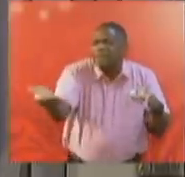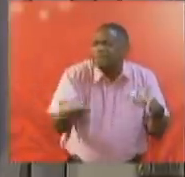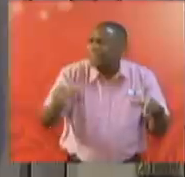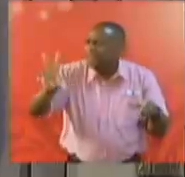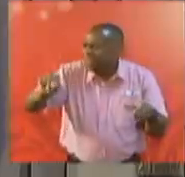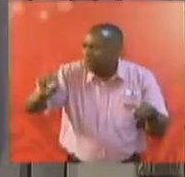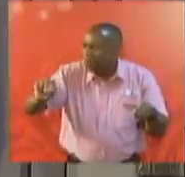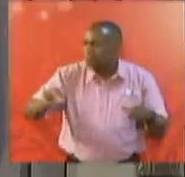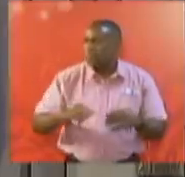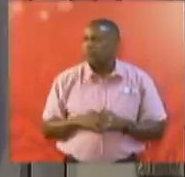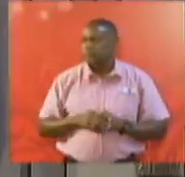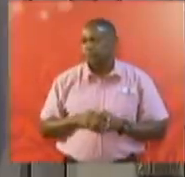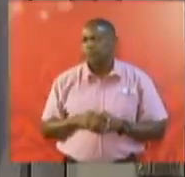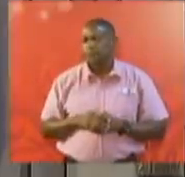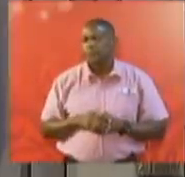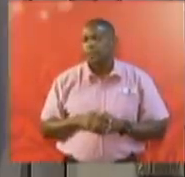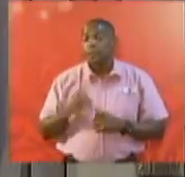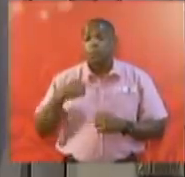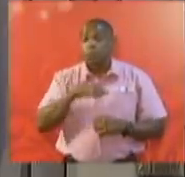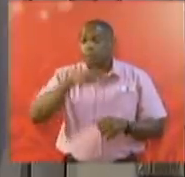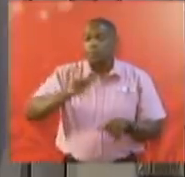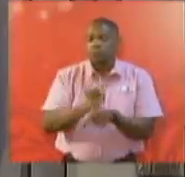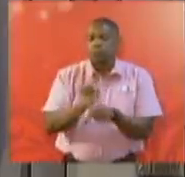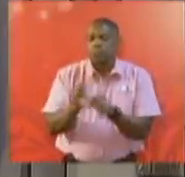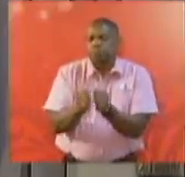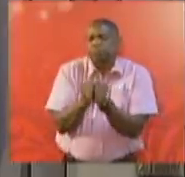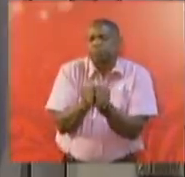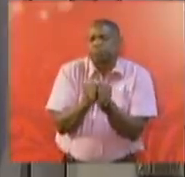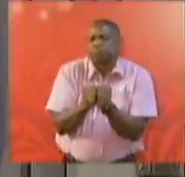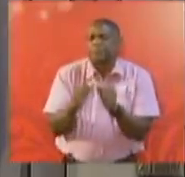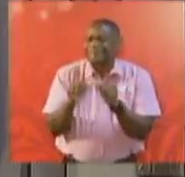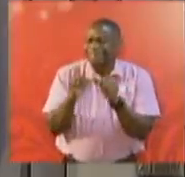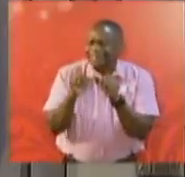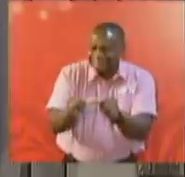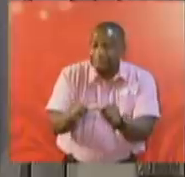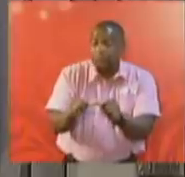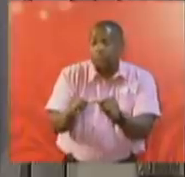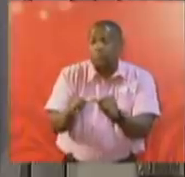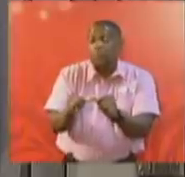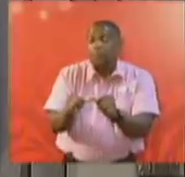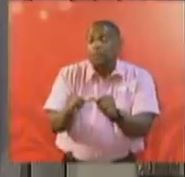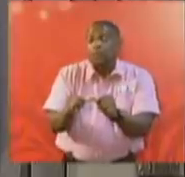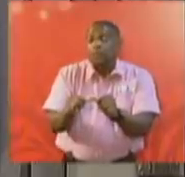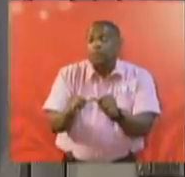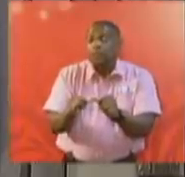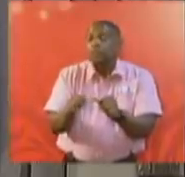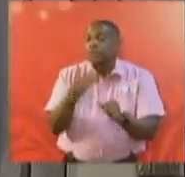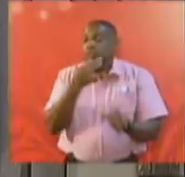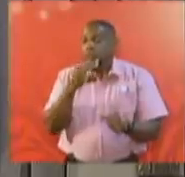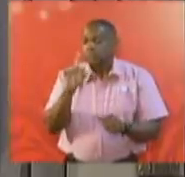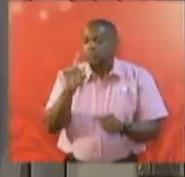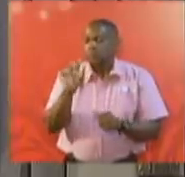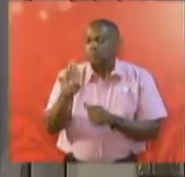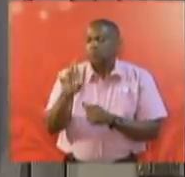just do this together, and we will continue on the path that hopefully Dr. Hines is going to talk about. Thank you very